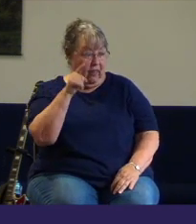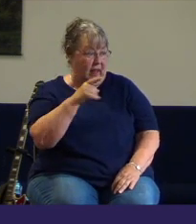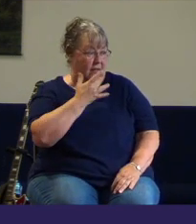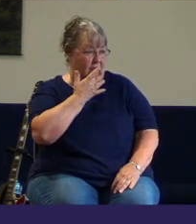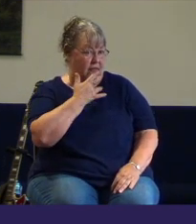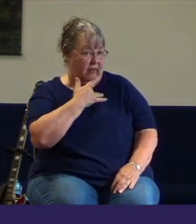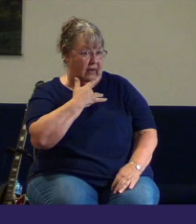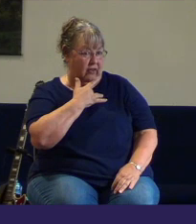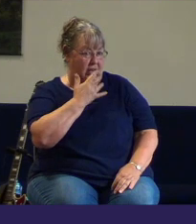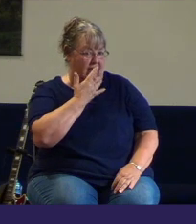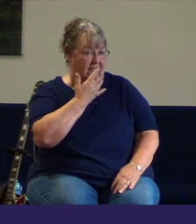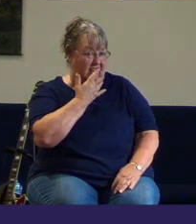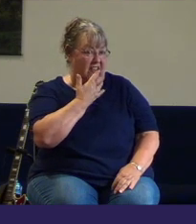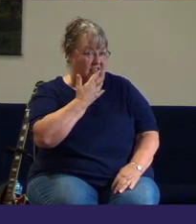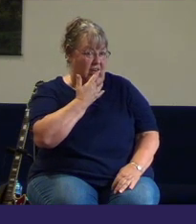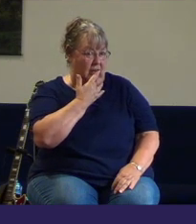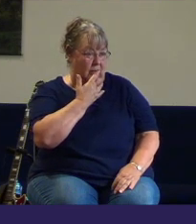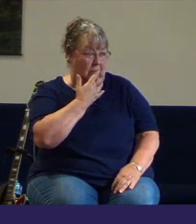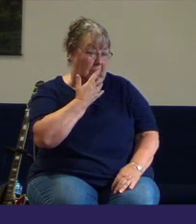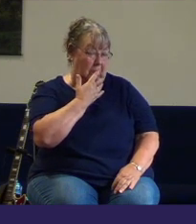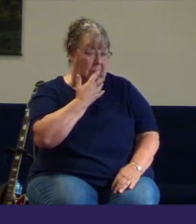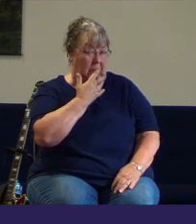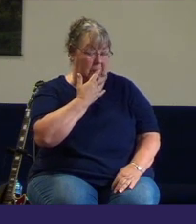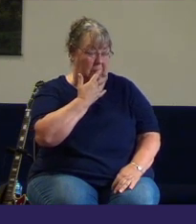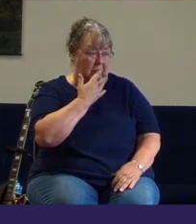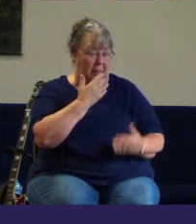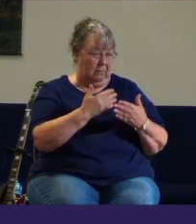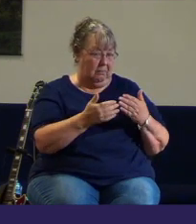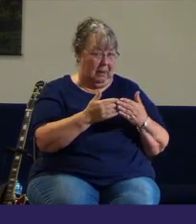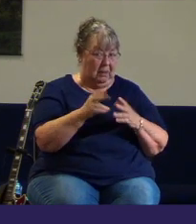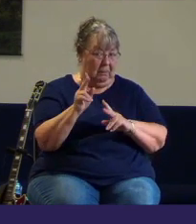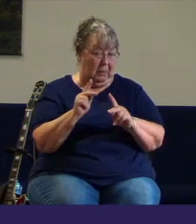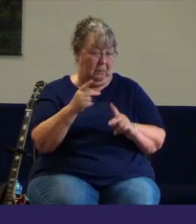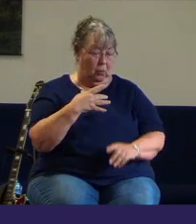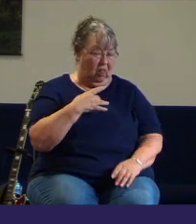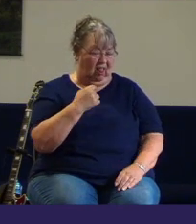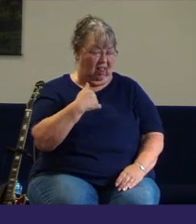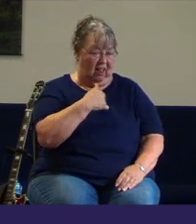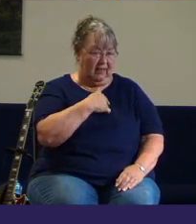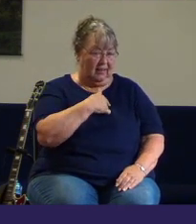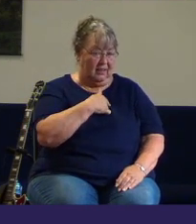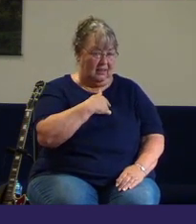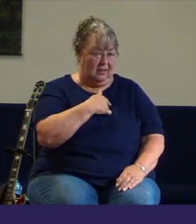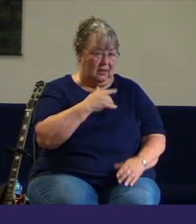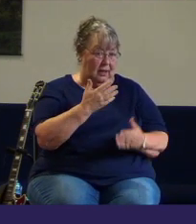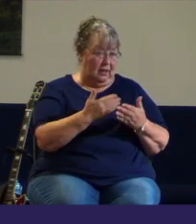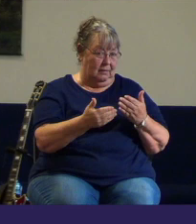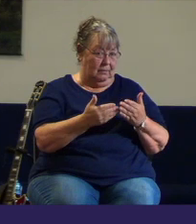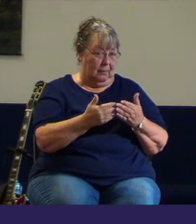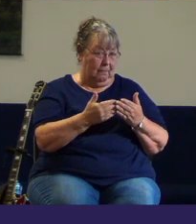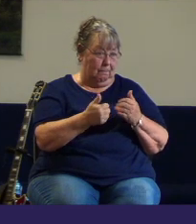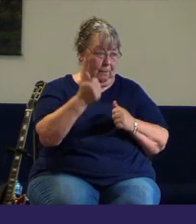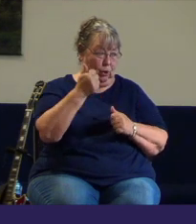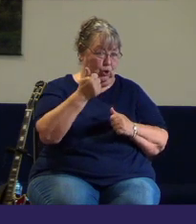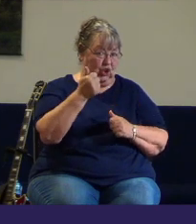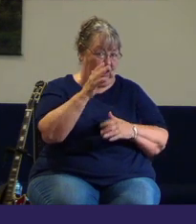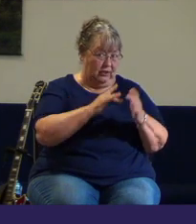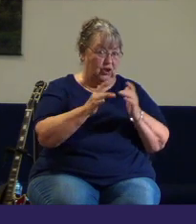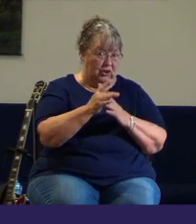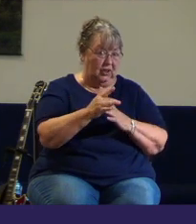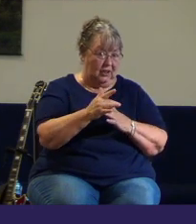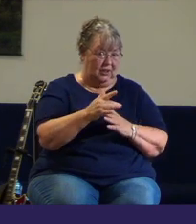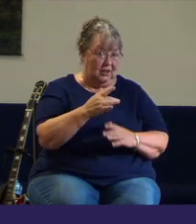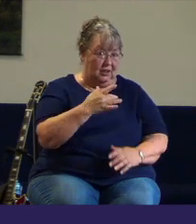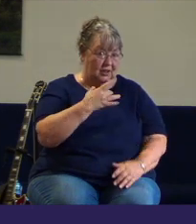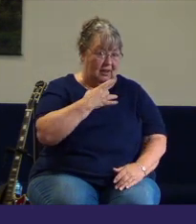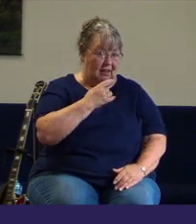favorites and would be the favorites or should be the favorites in the kingdom of God. And then Jesus uses that